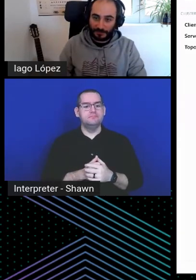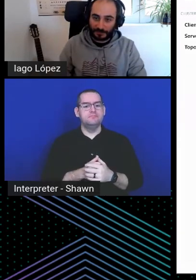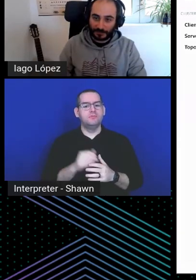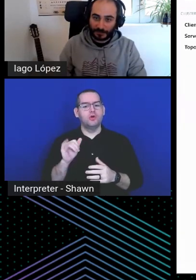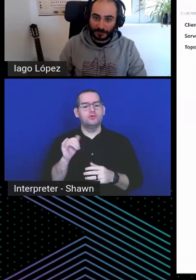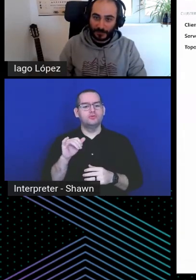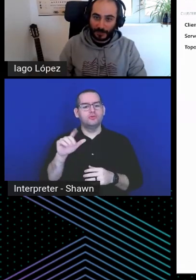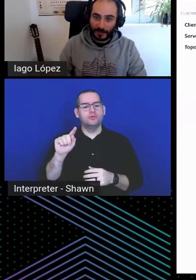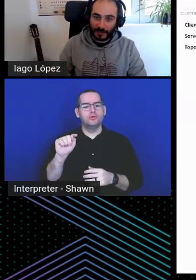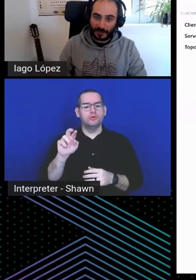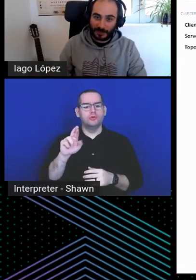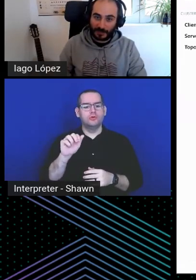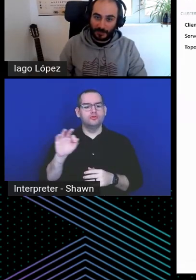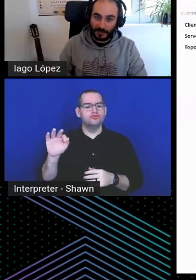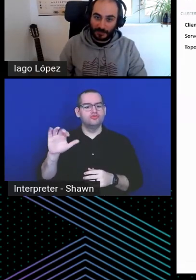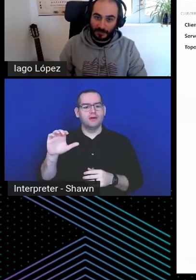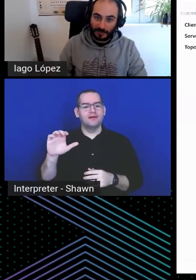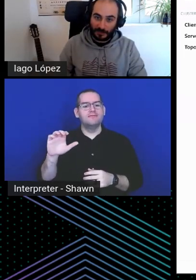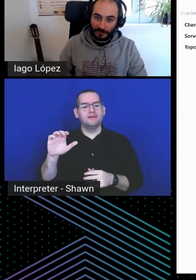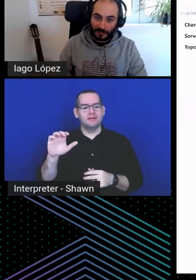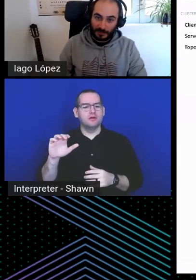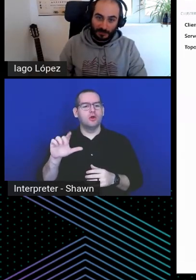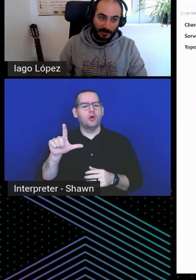balancer. And so